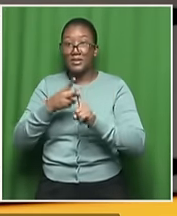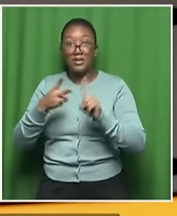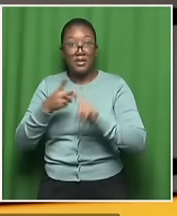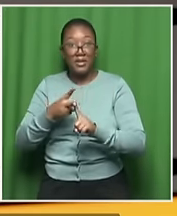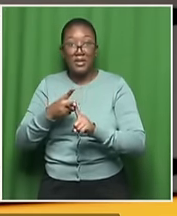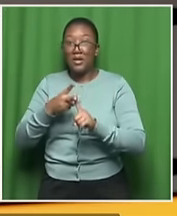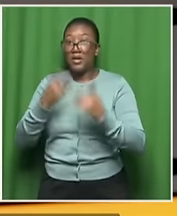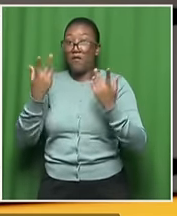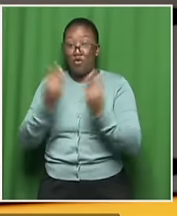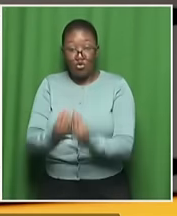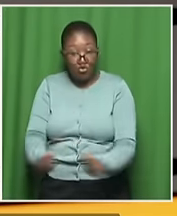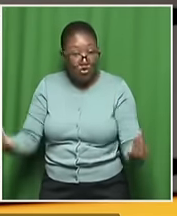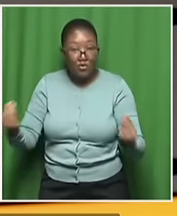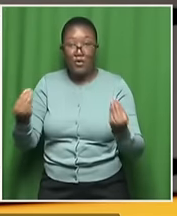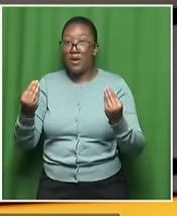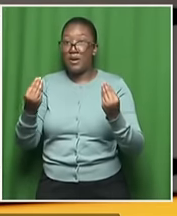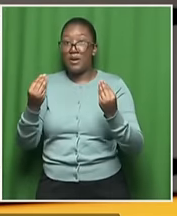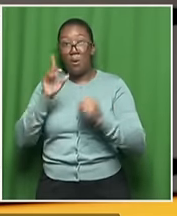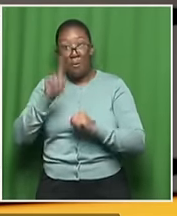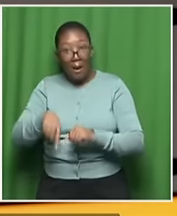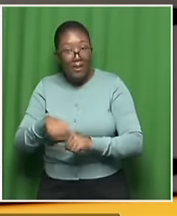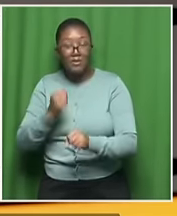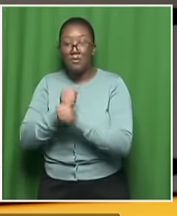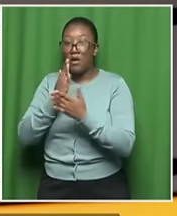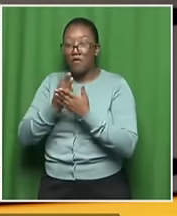our children, then we must